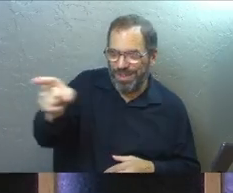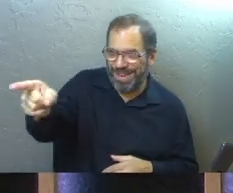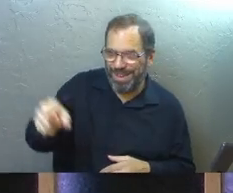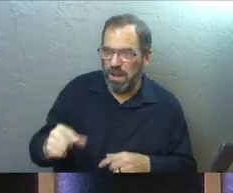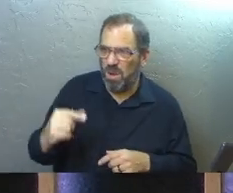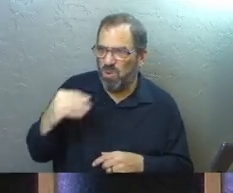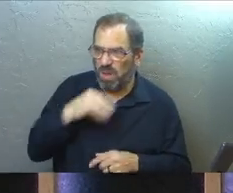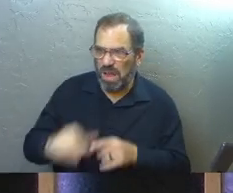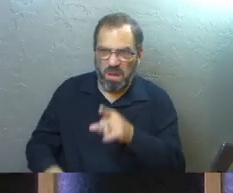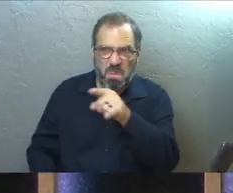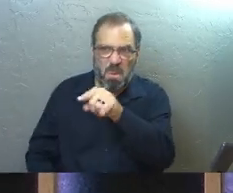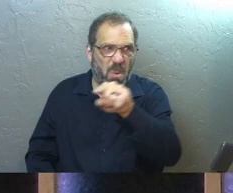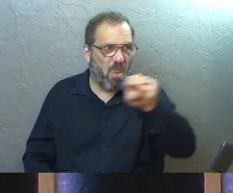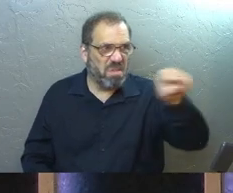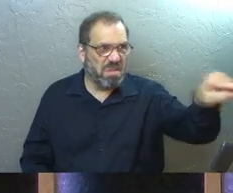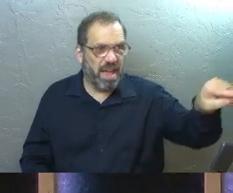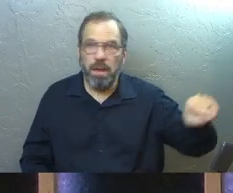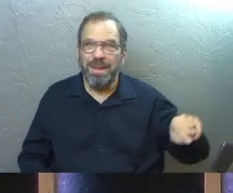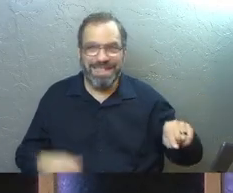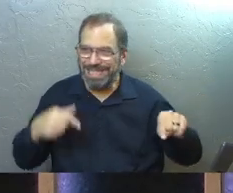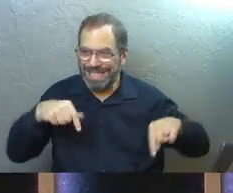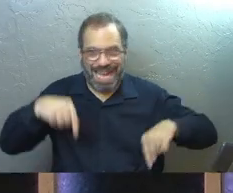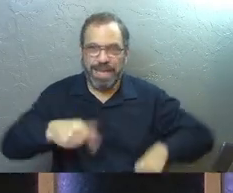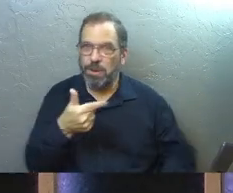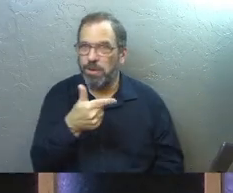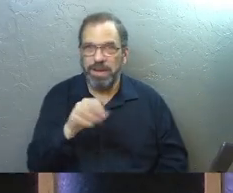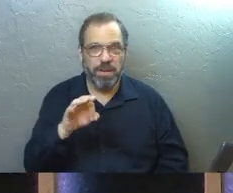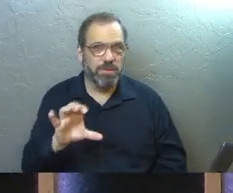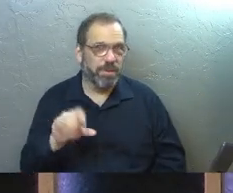you. It's not this church.